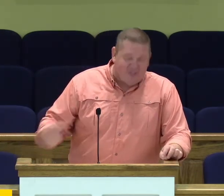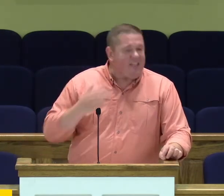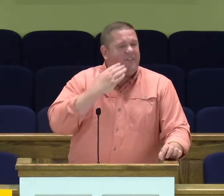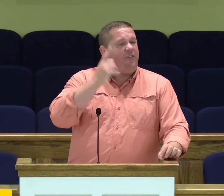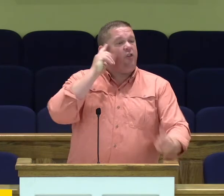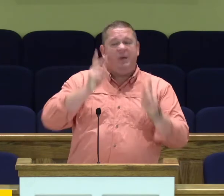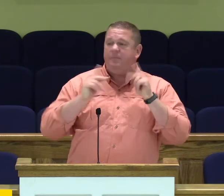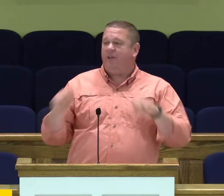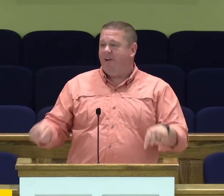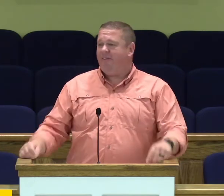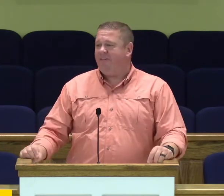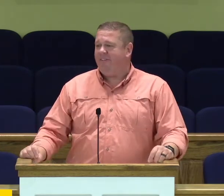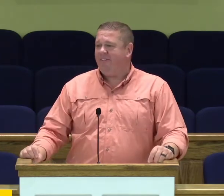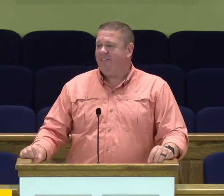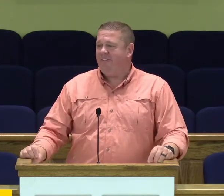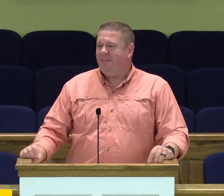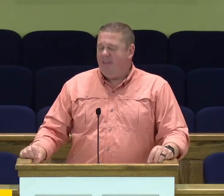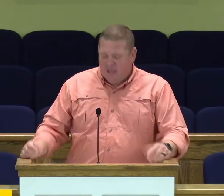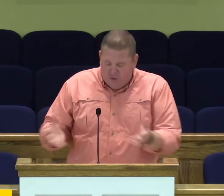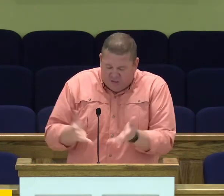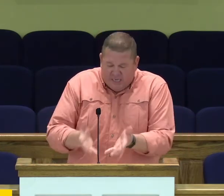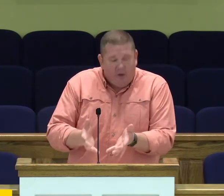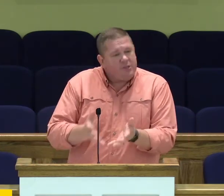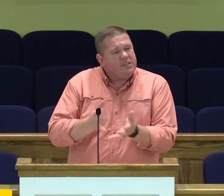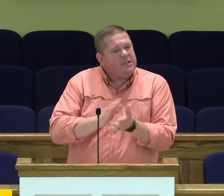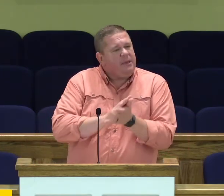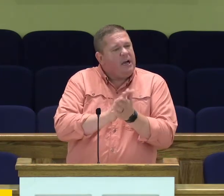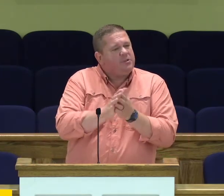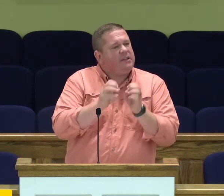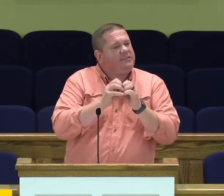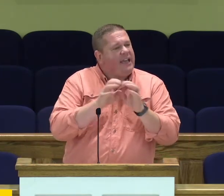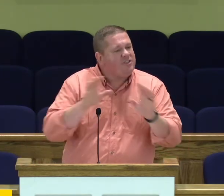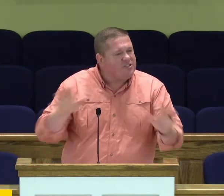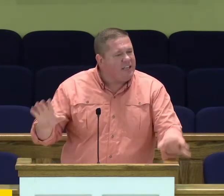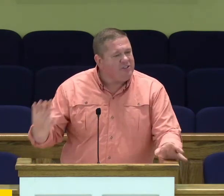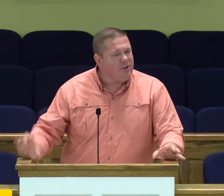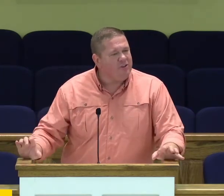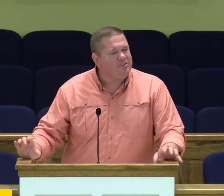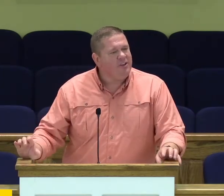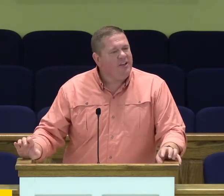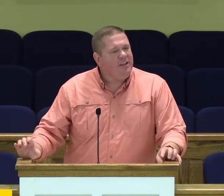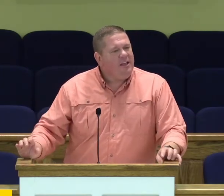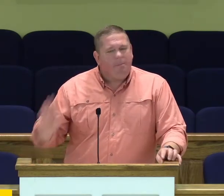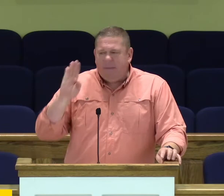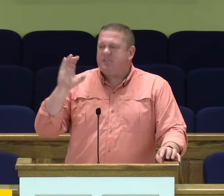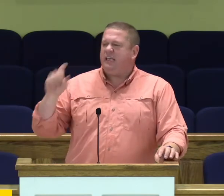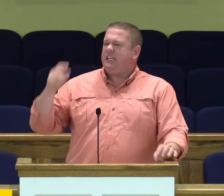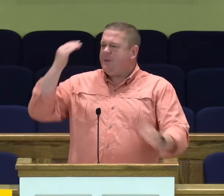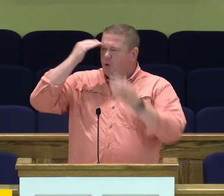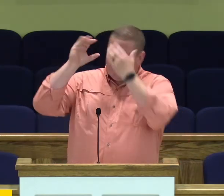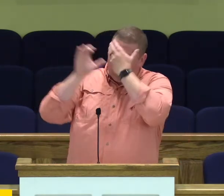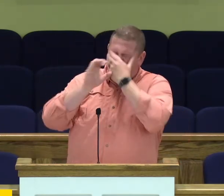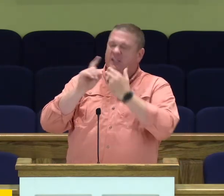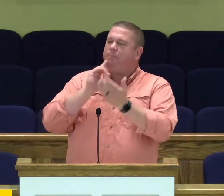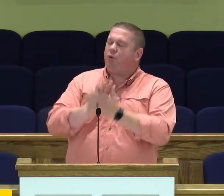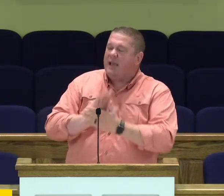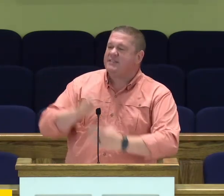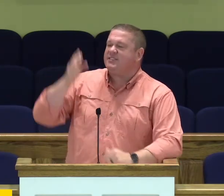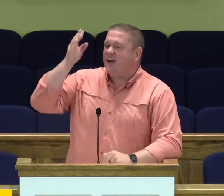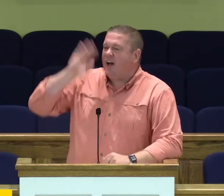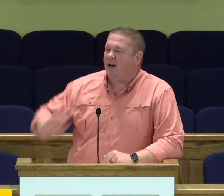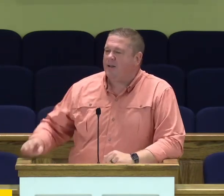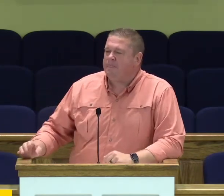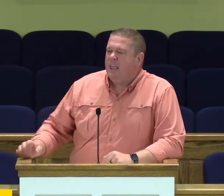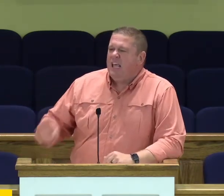I just thankful for the people here. And you see here, it says it becomes a contagious thing, church. BBC needs to be known as a church that